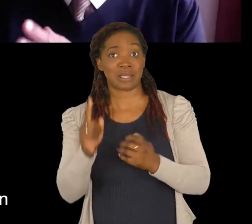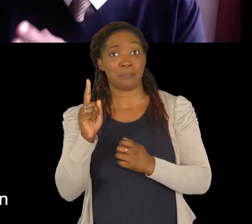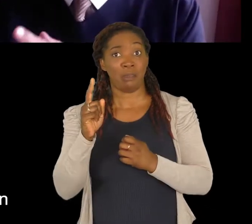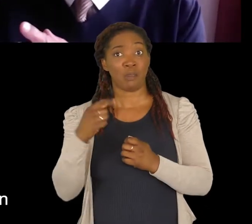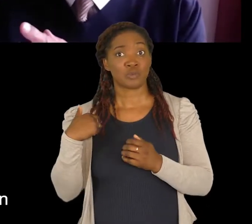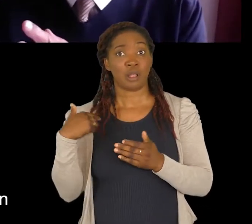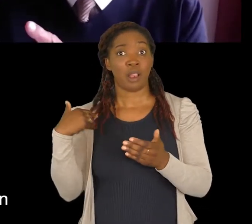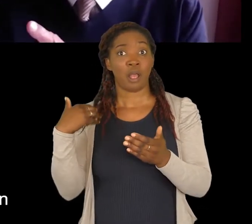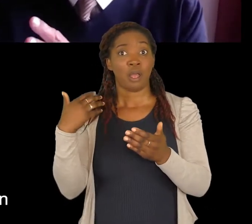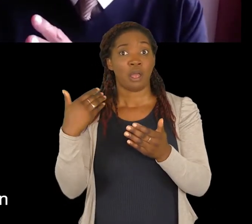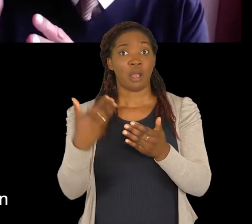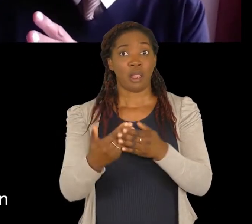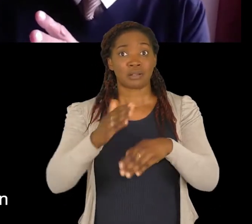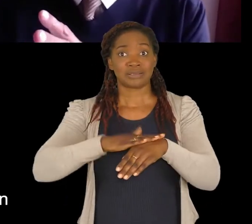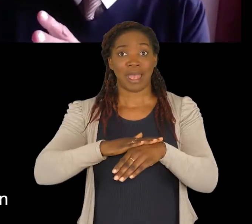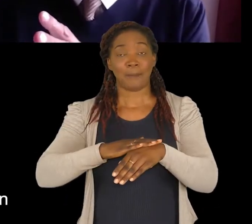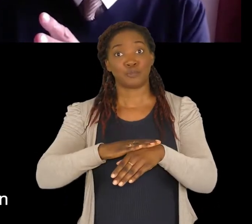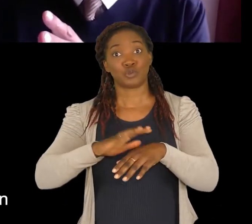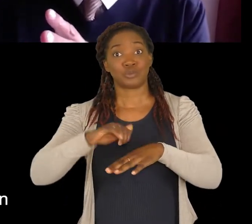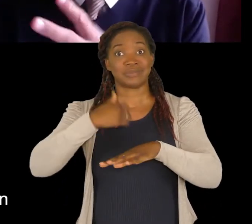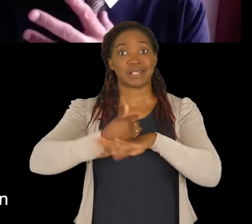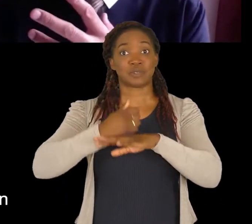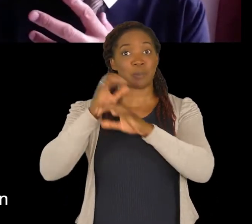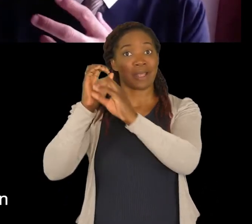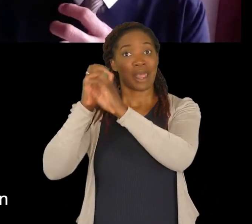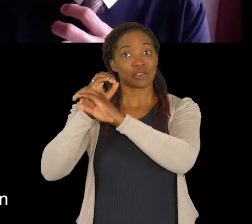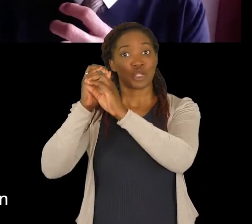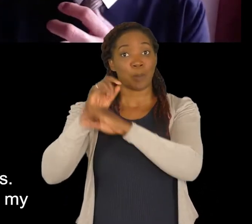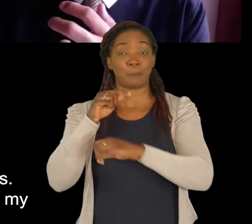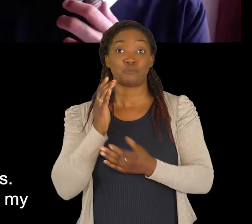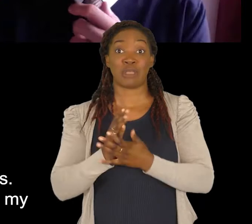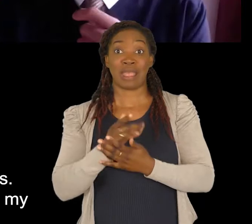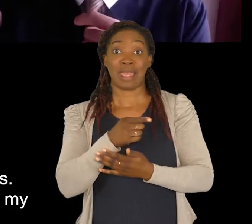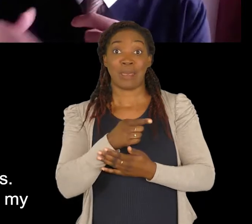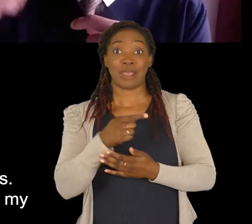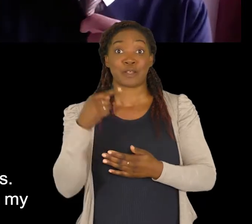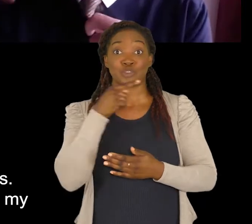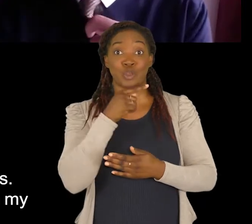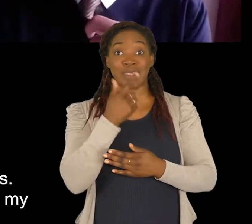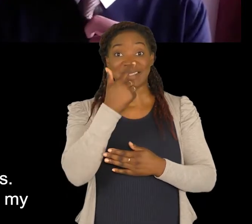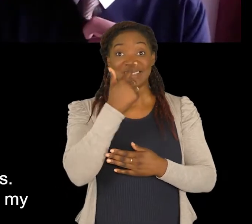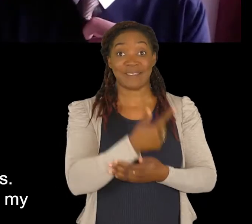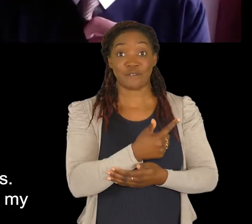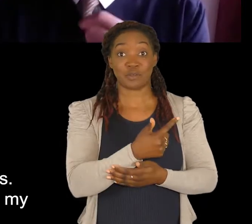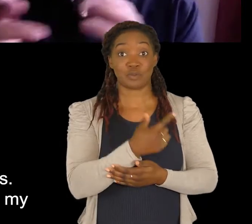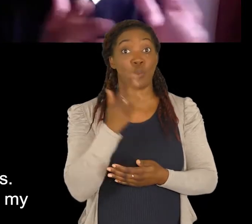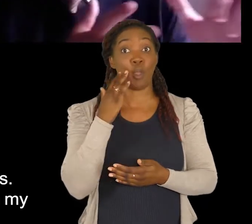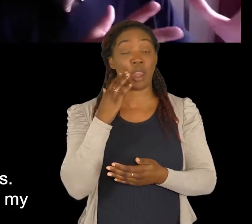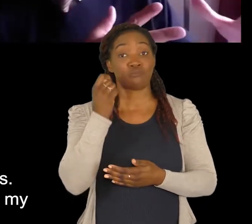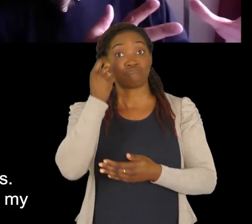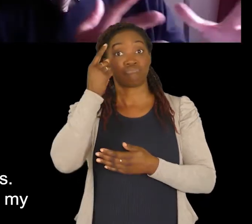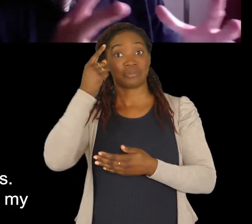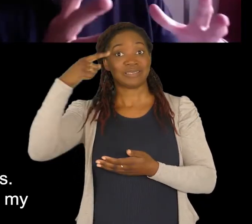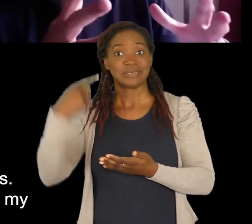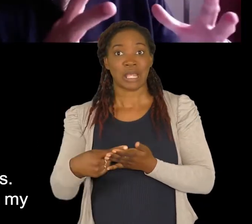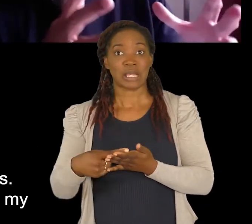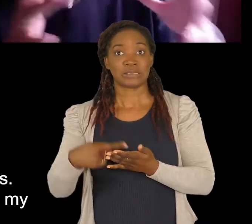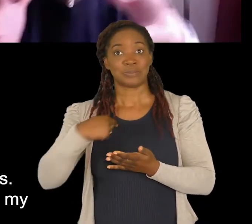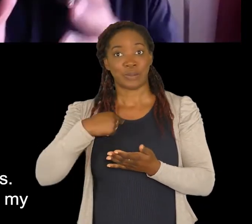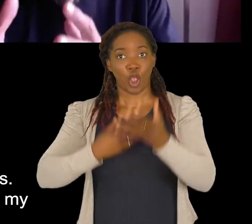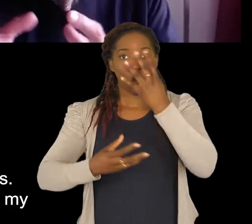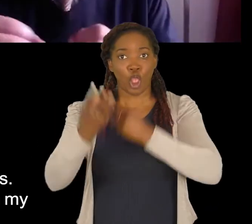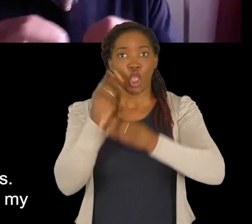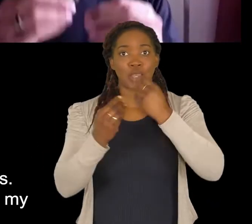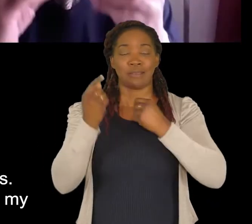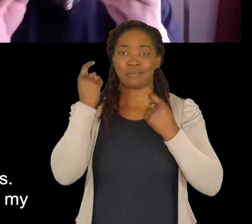me a long time to get to Kaleidoscope. You know, it wasn't until he was 7 years old that I decided I want to do this. So I was learning and I